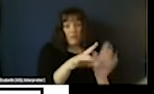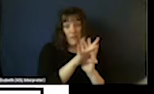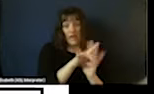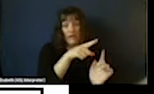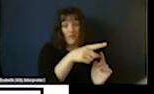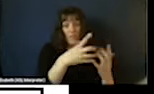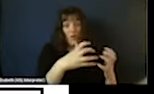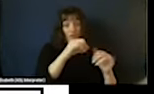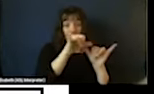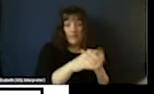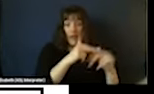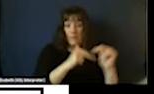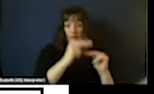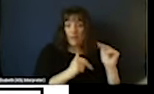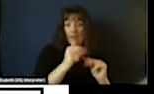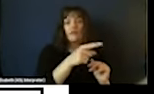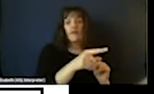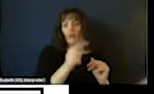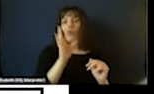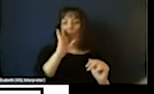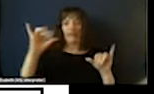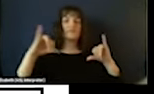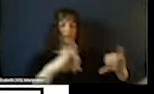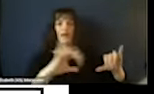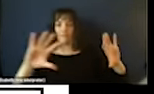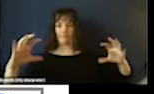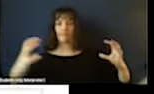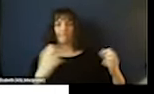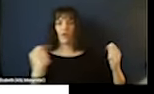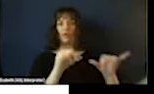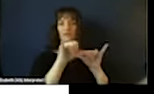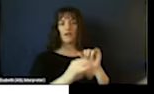And lastly, the axis of action and expression.